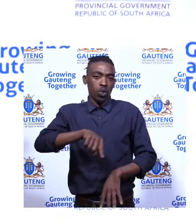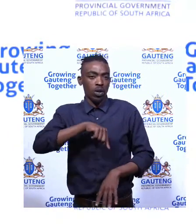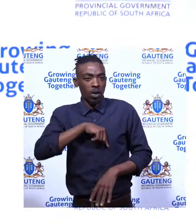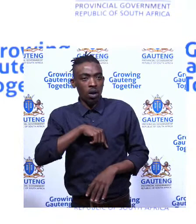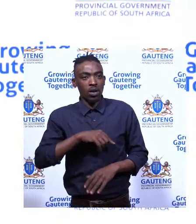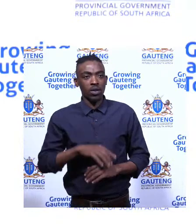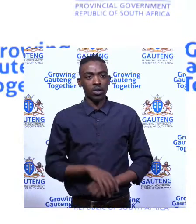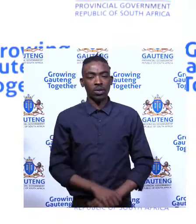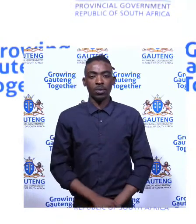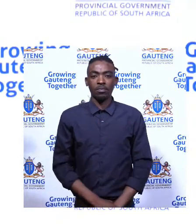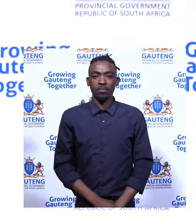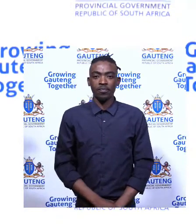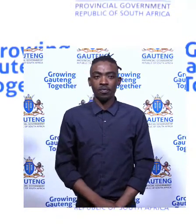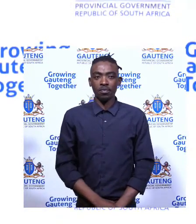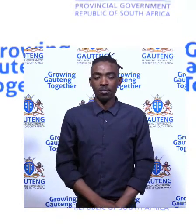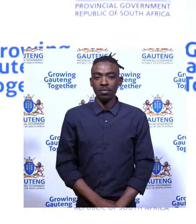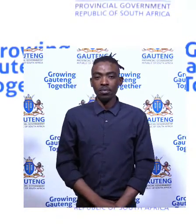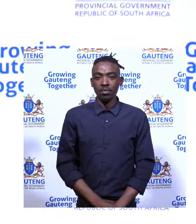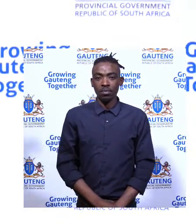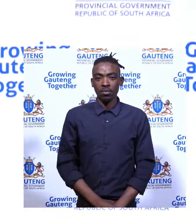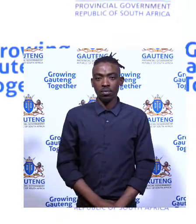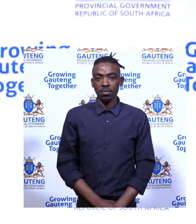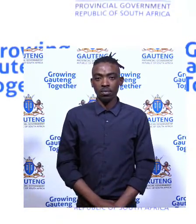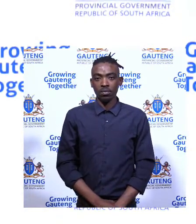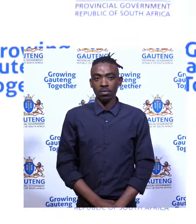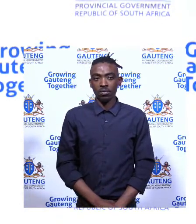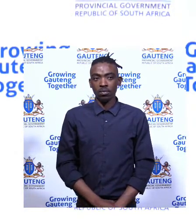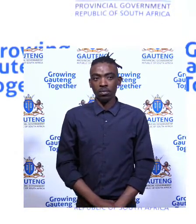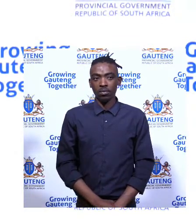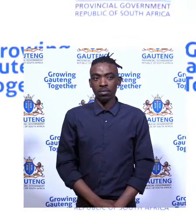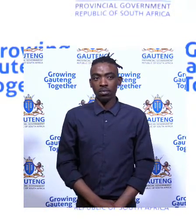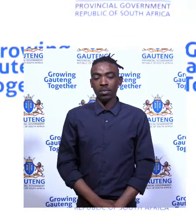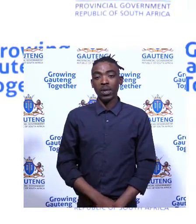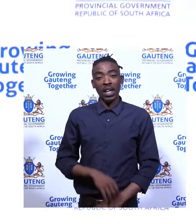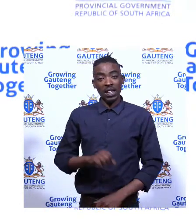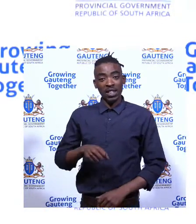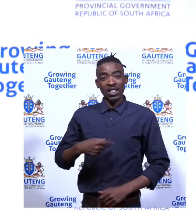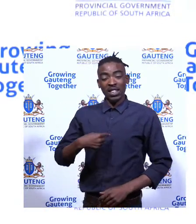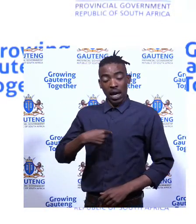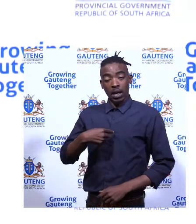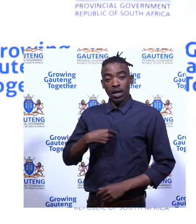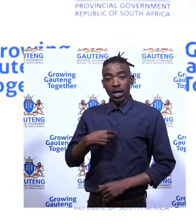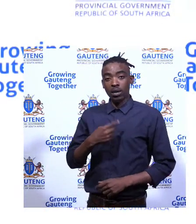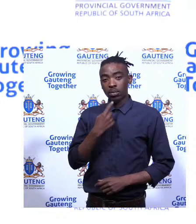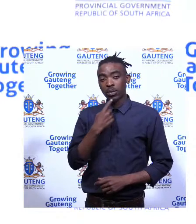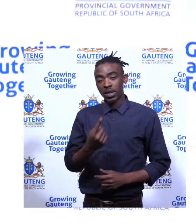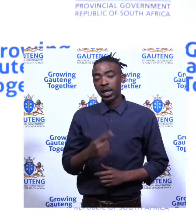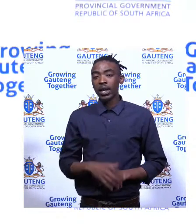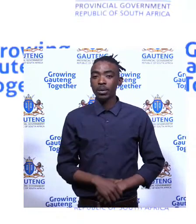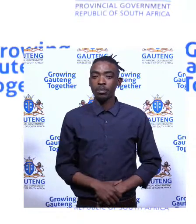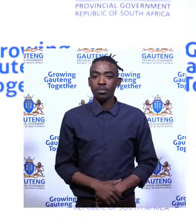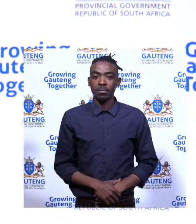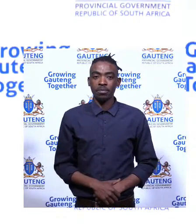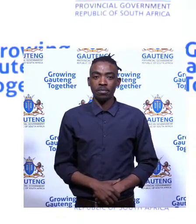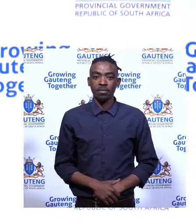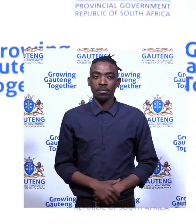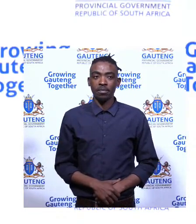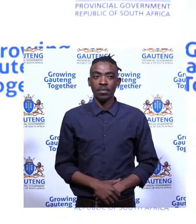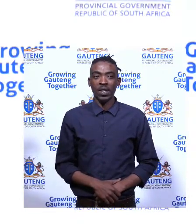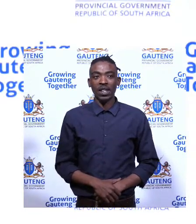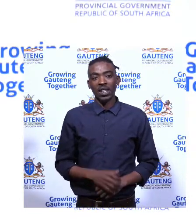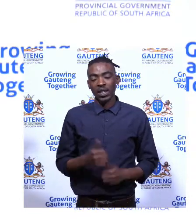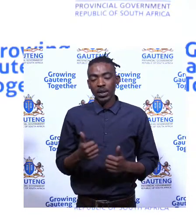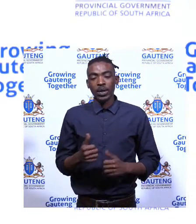be performed gradually and in a phased way. Overconfidence, unfortunately, many times doesn't pay